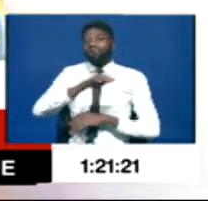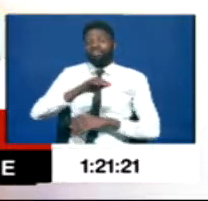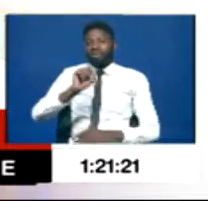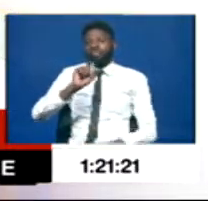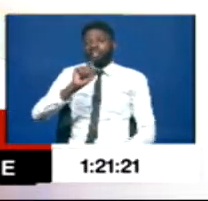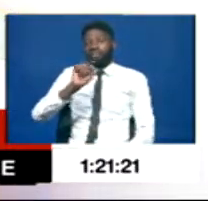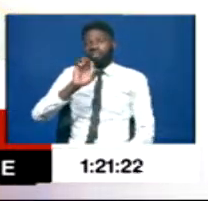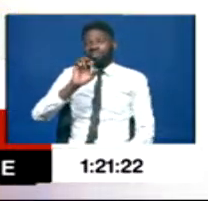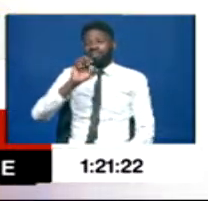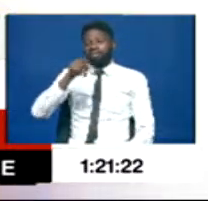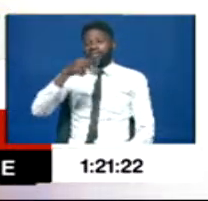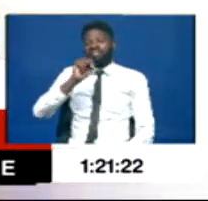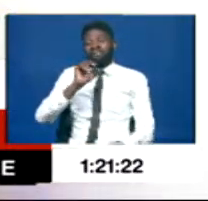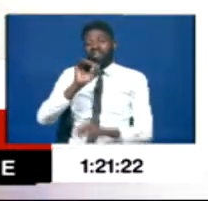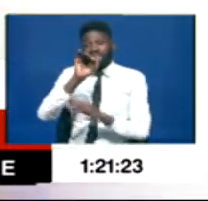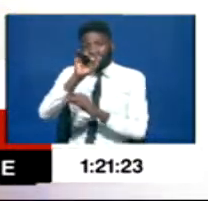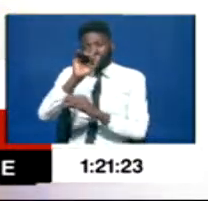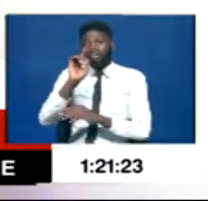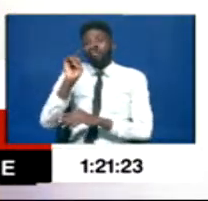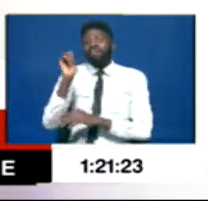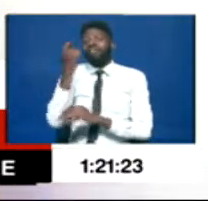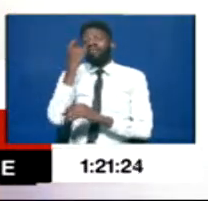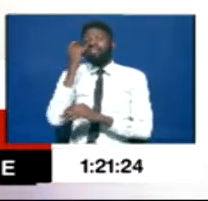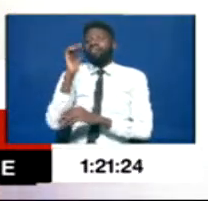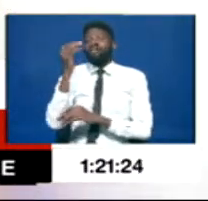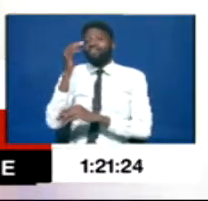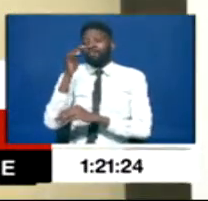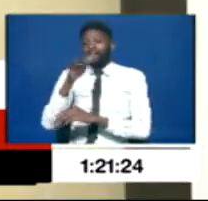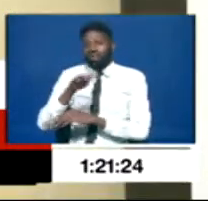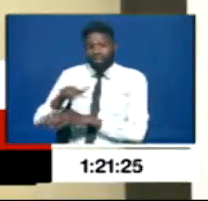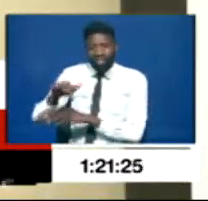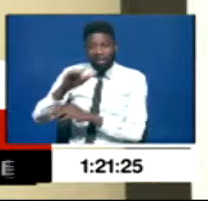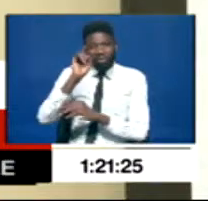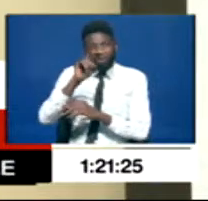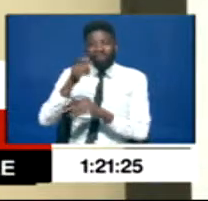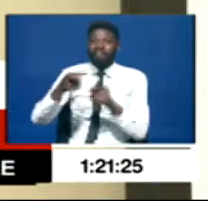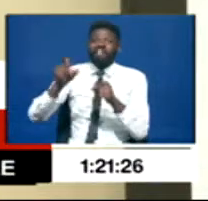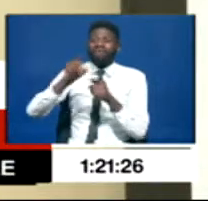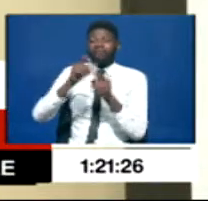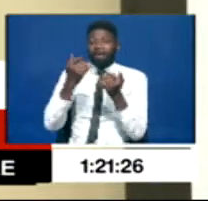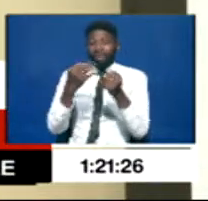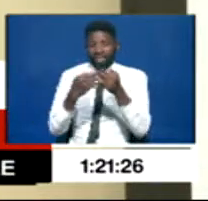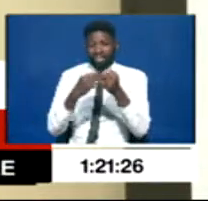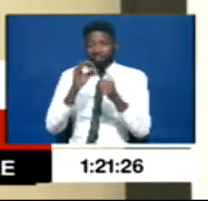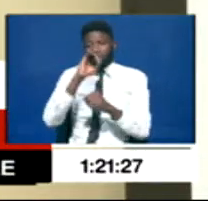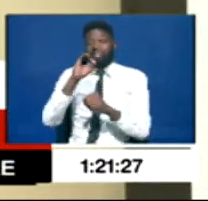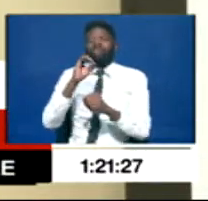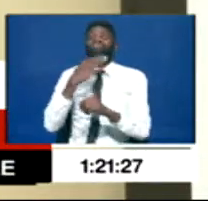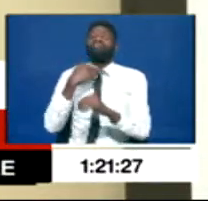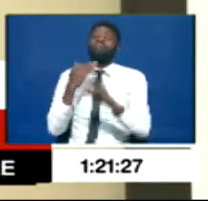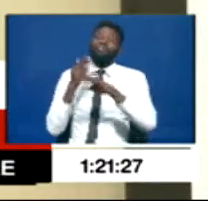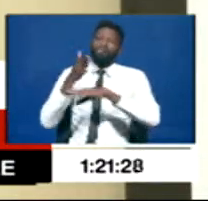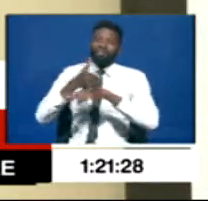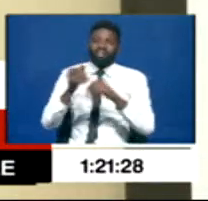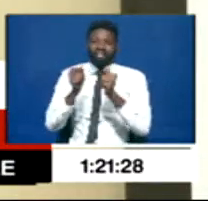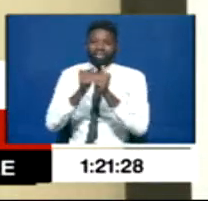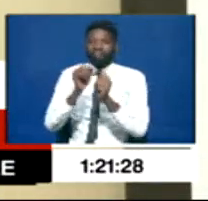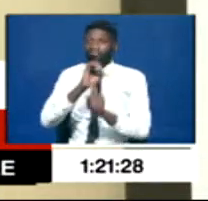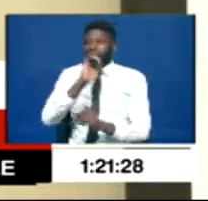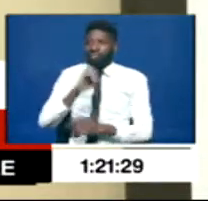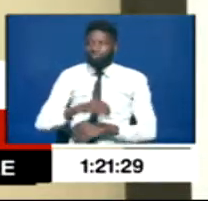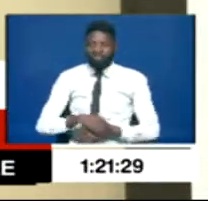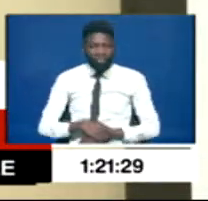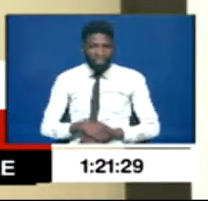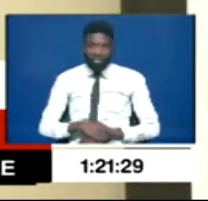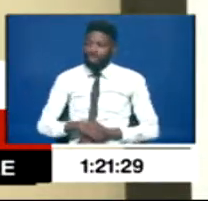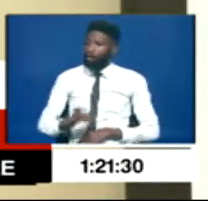cover, which currently stands at 8%, against a 13% tree cover. Marking this day, the Ministry of Environment